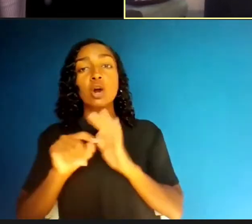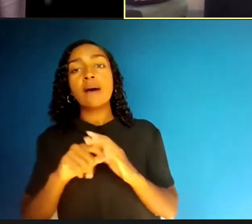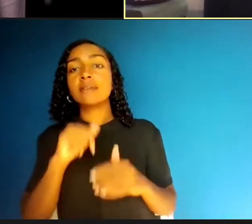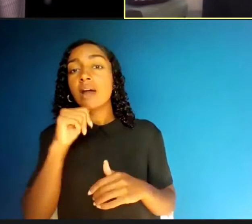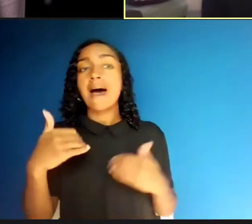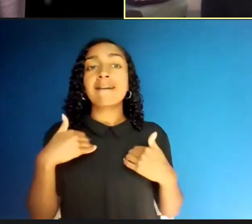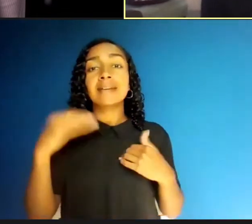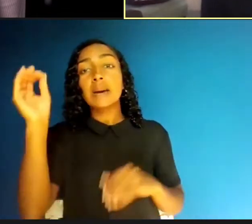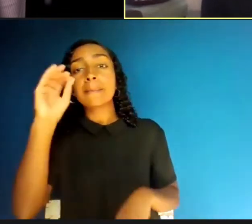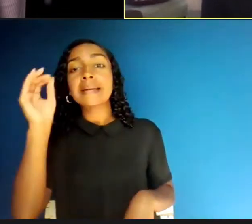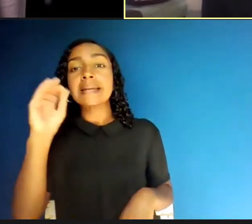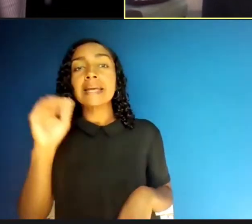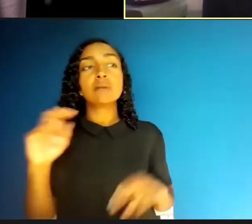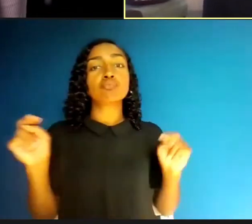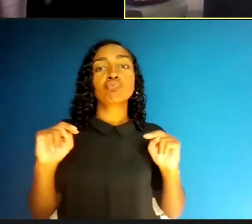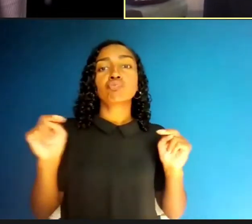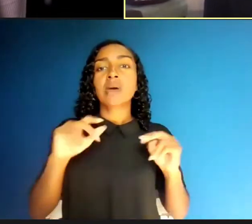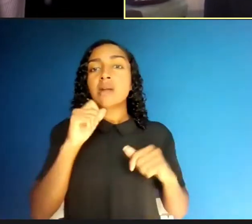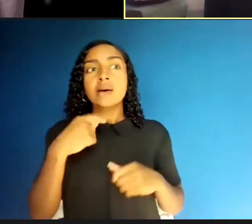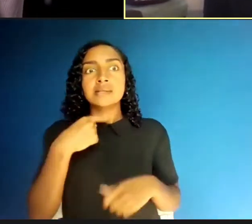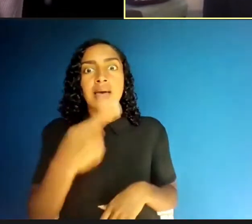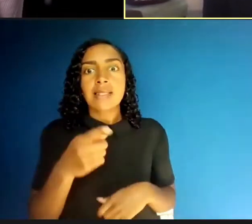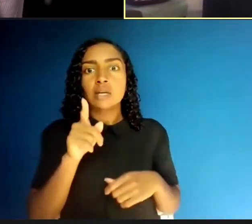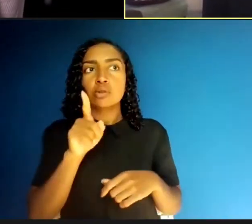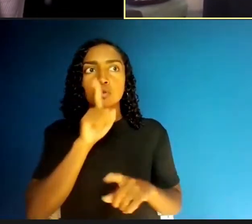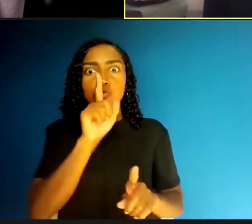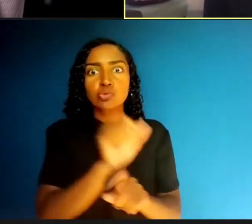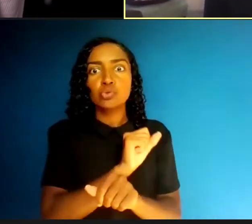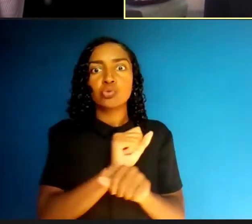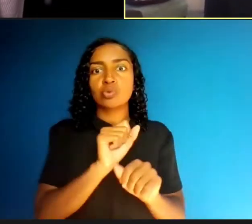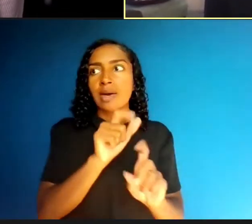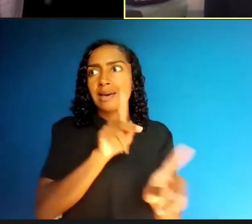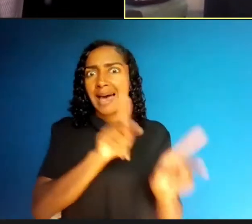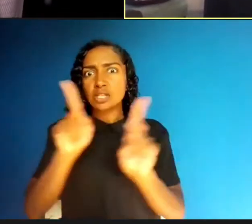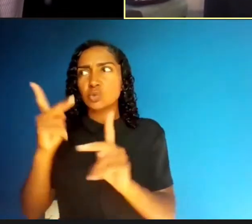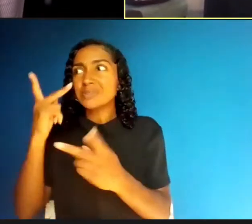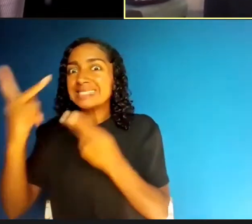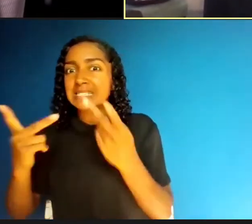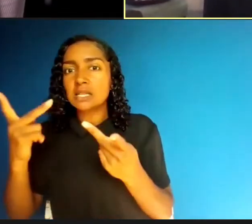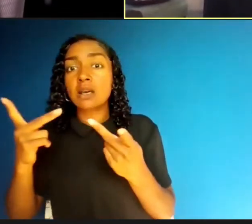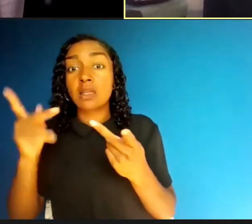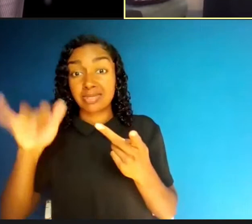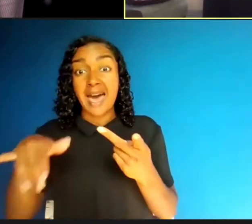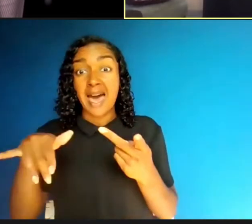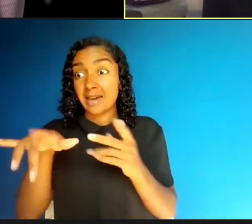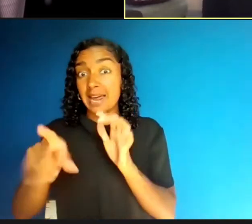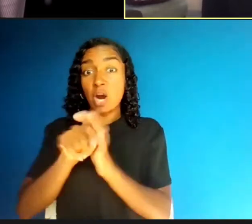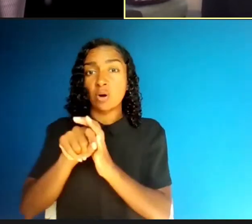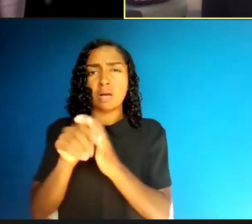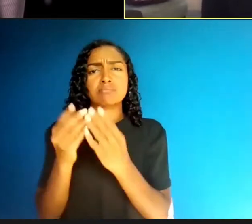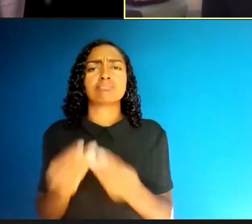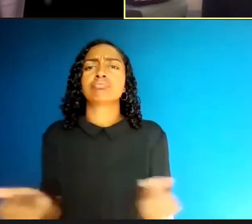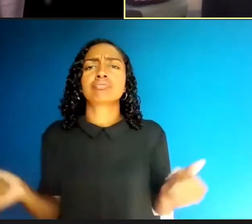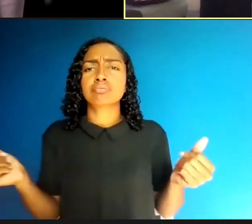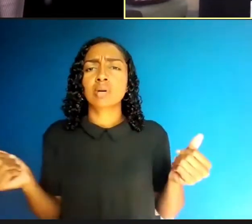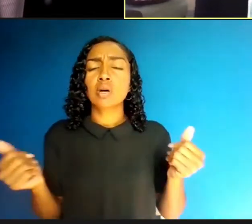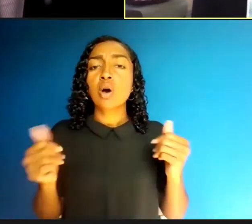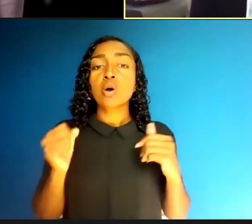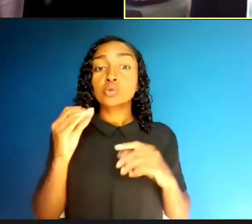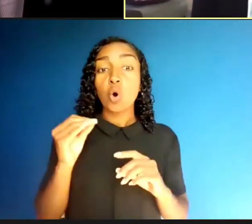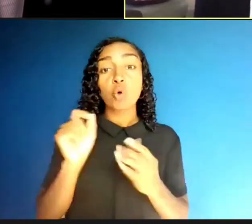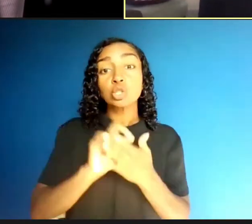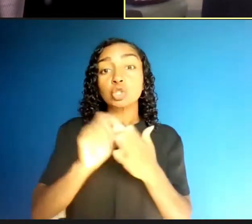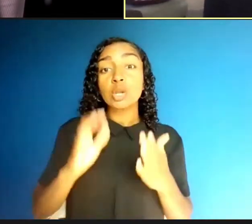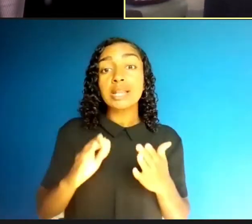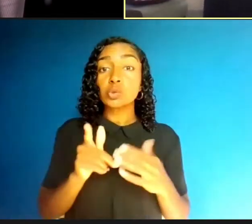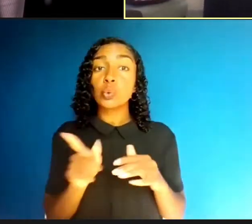is gone. And that if you are a journalist who comes up and sort of acts like that like, you know, on one side we have